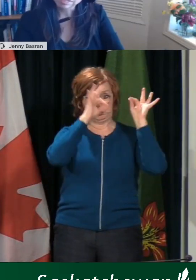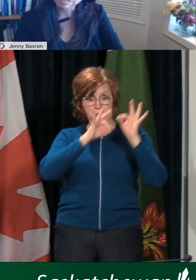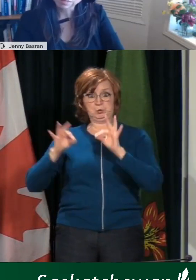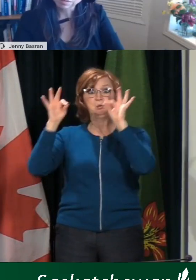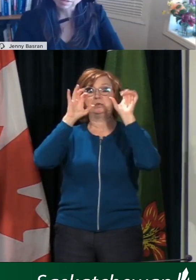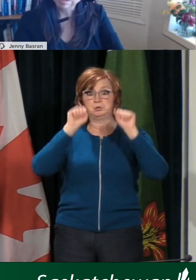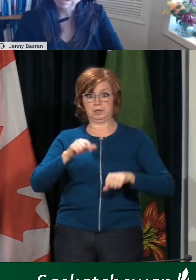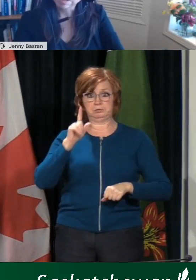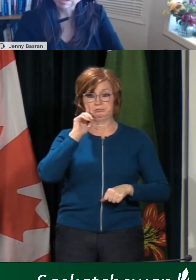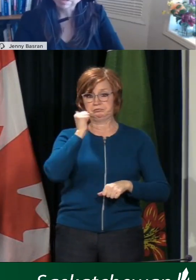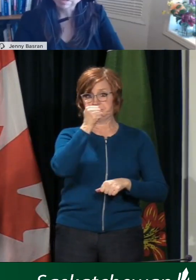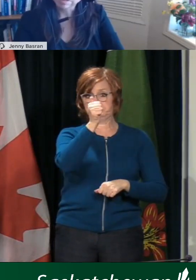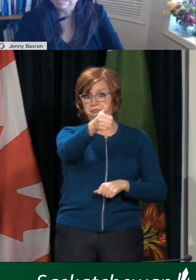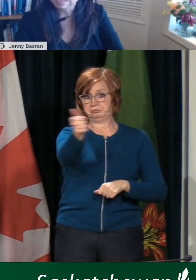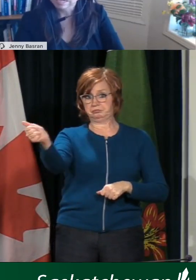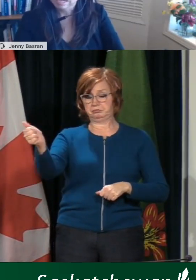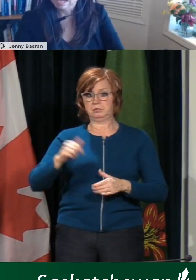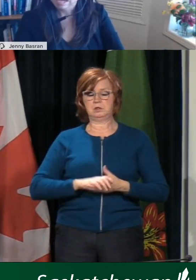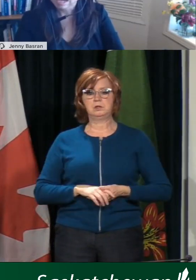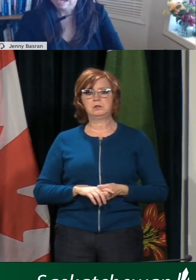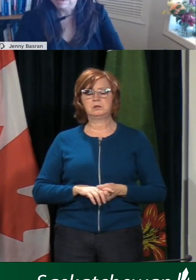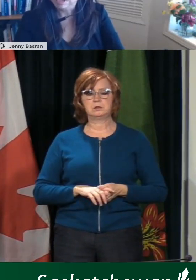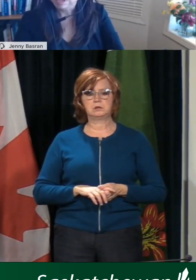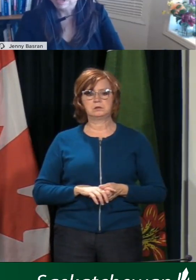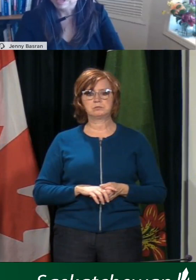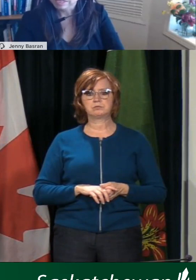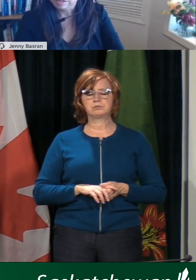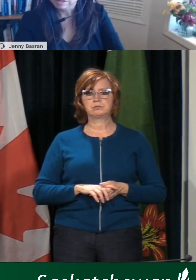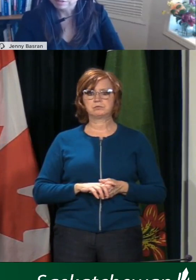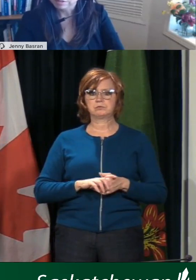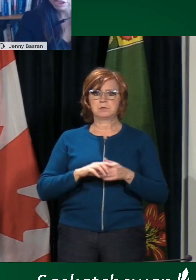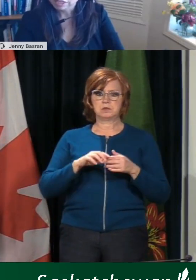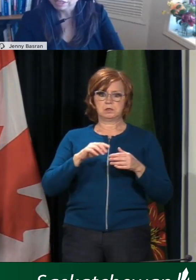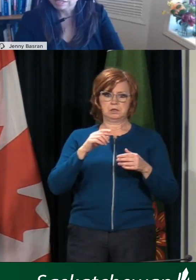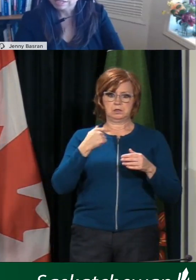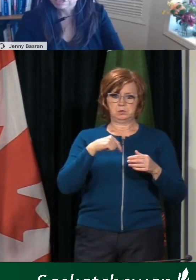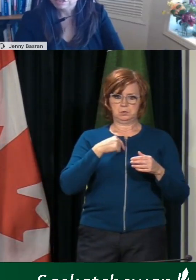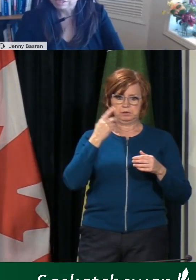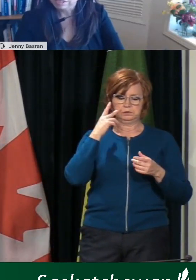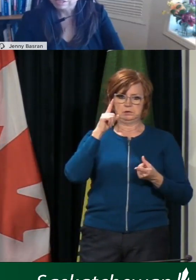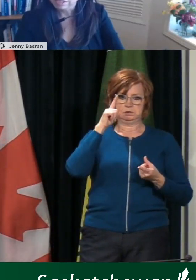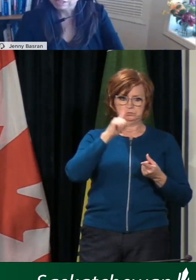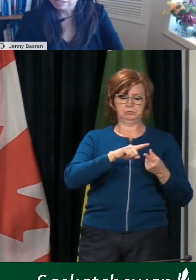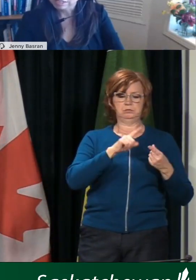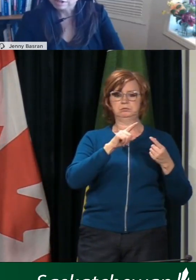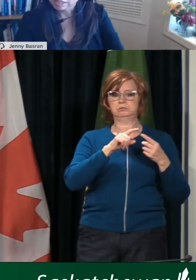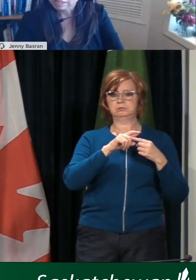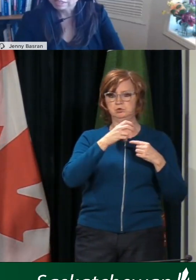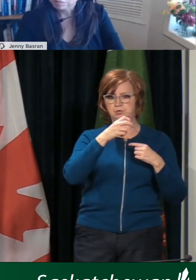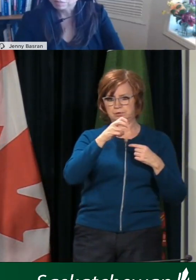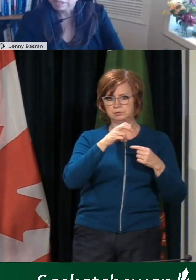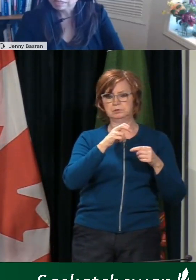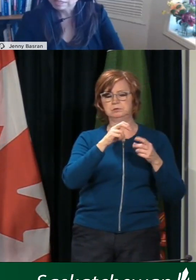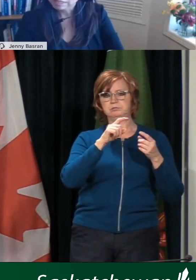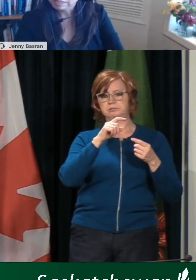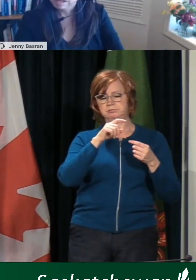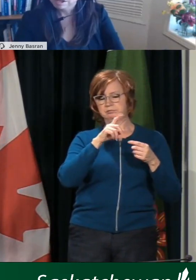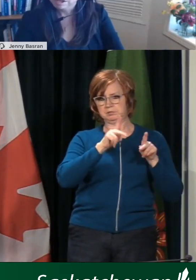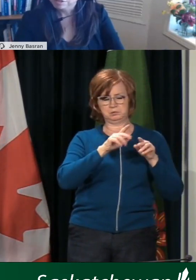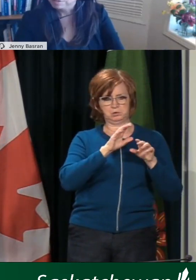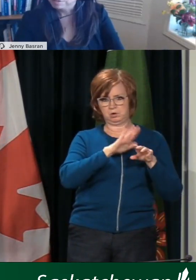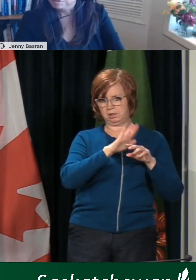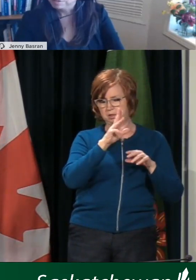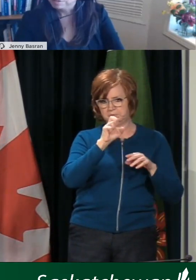Saskatchewan, we've had reductions in going to retail recreation, certainly reductions in transit and workplace, although